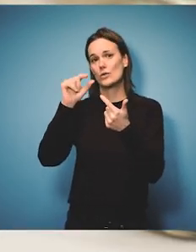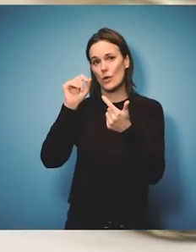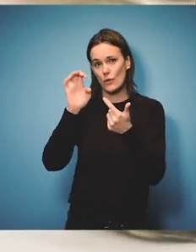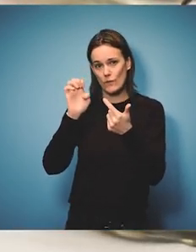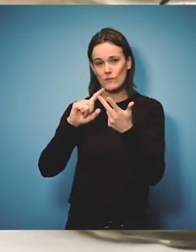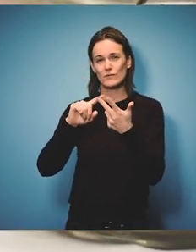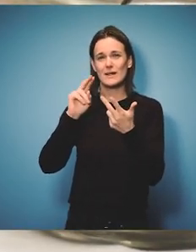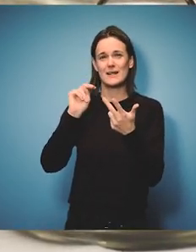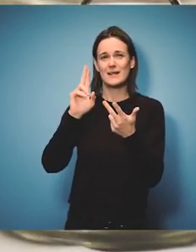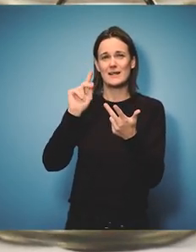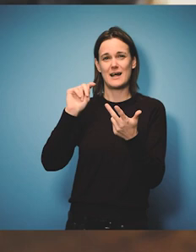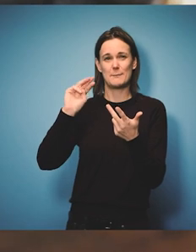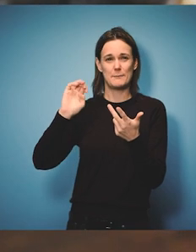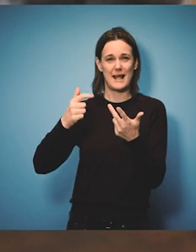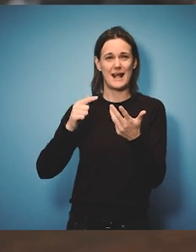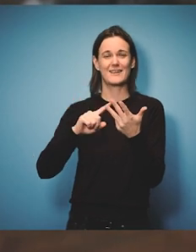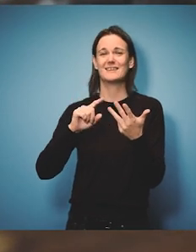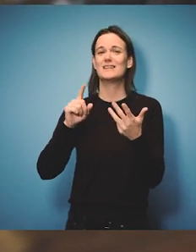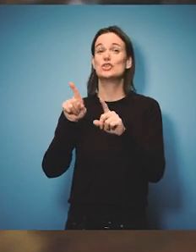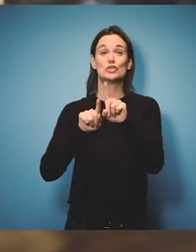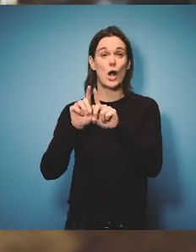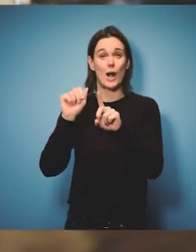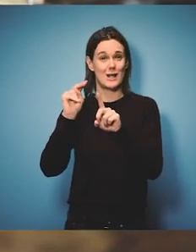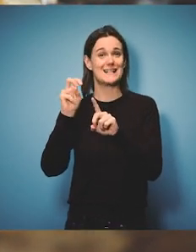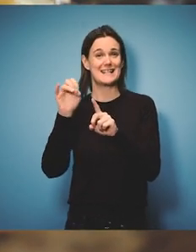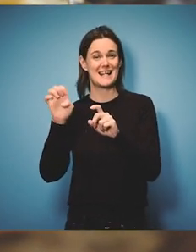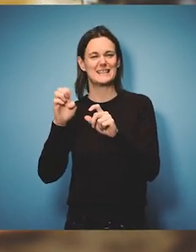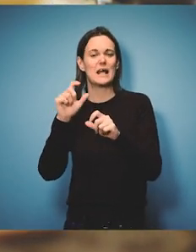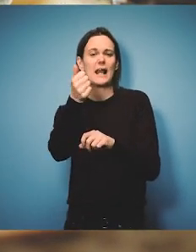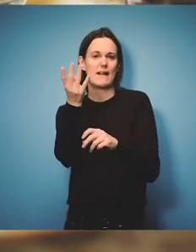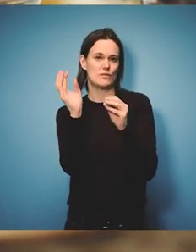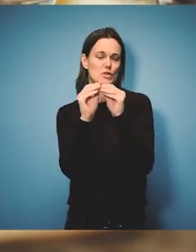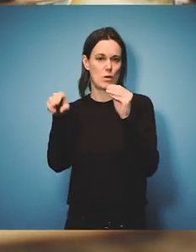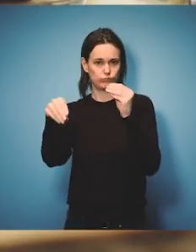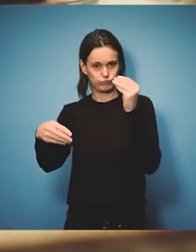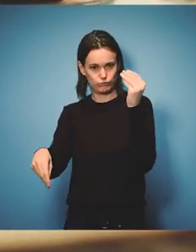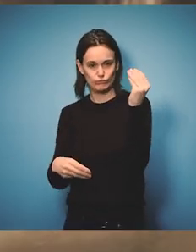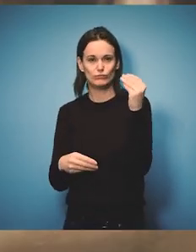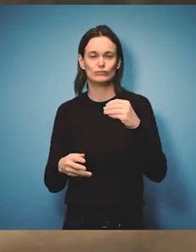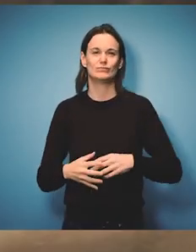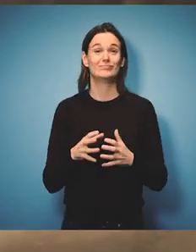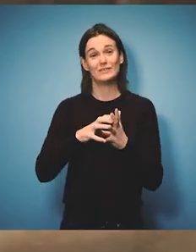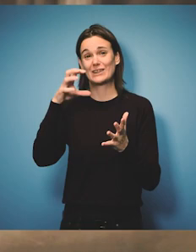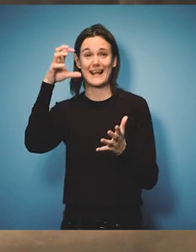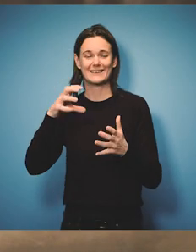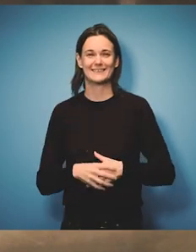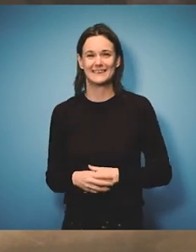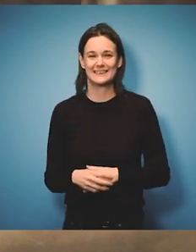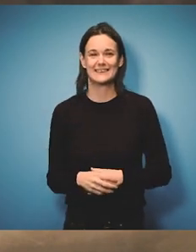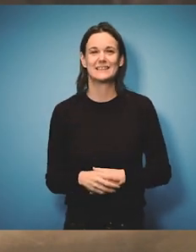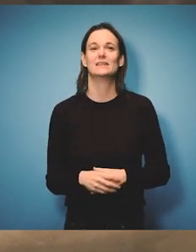cinnamon, clove, nutmeg, star anise. We're gonna use that and we're going to add a couple more ingredients and we're gonna make a